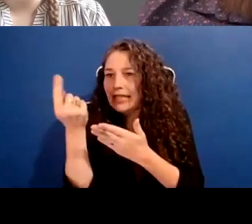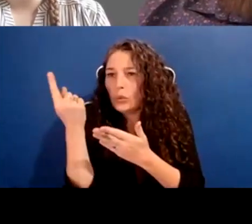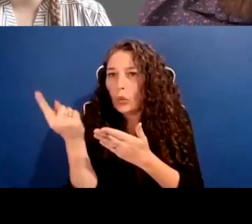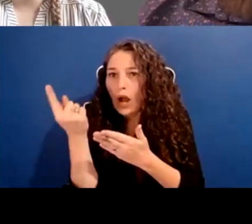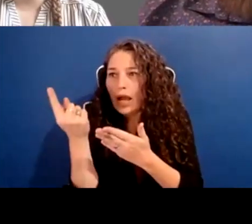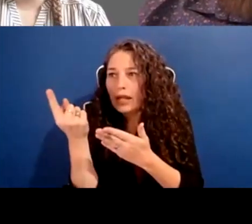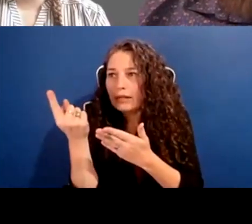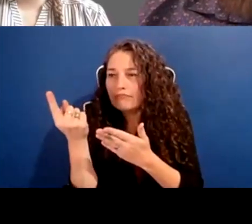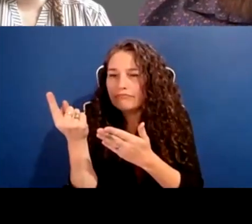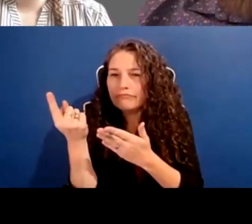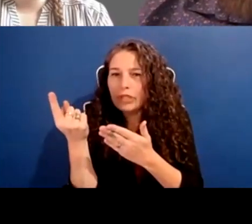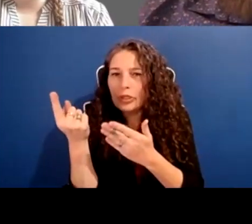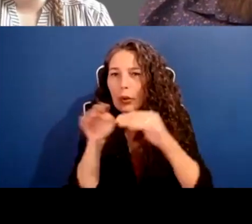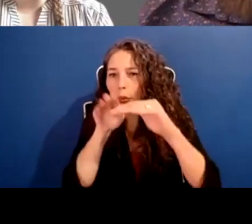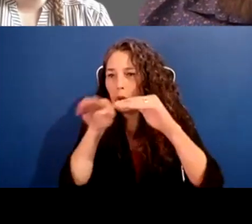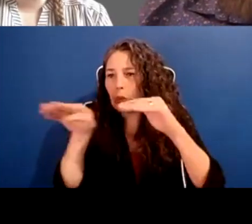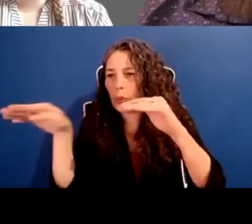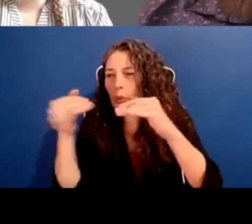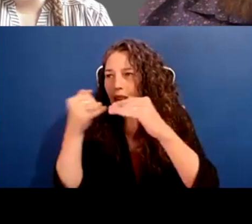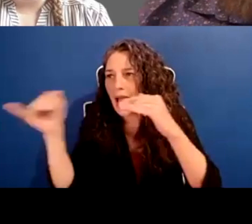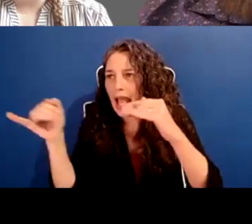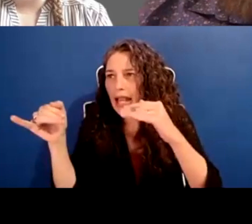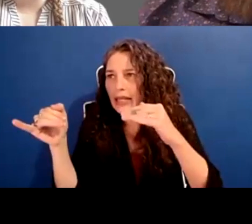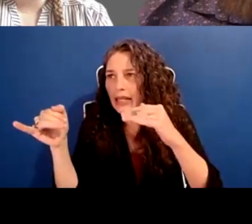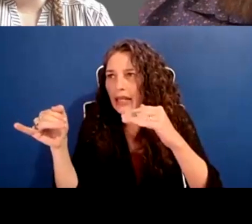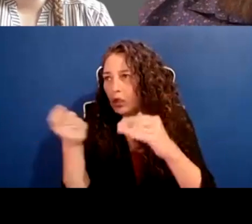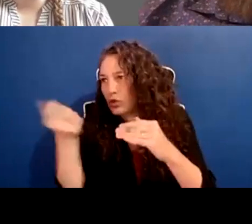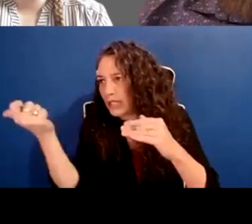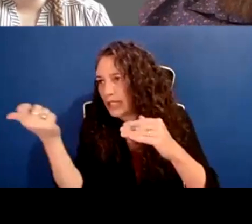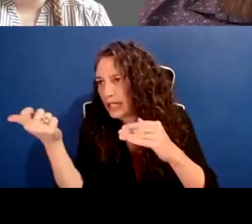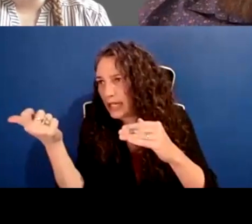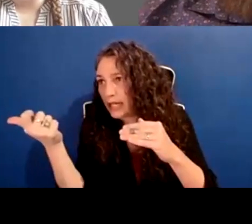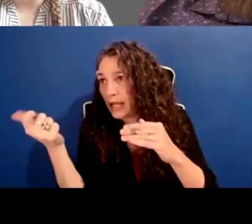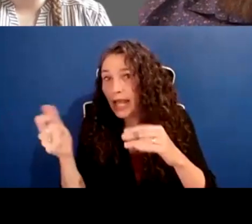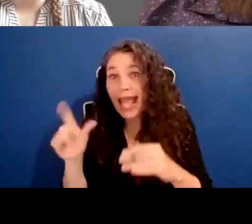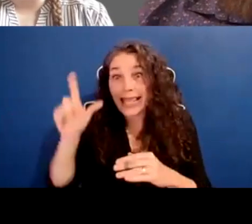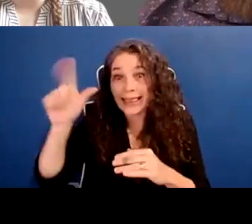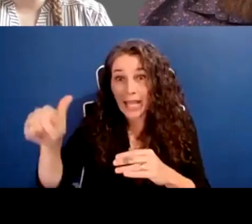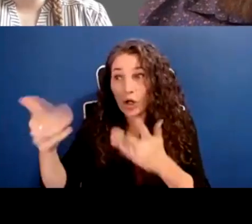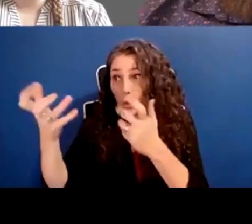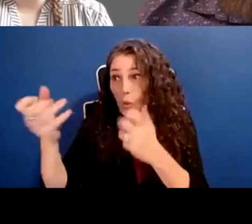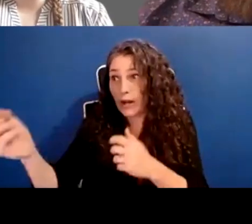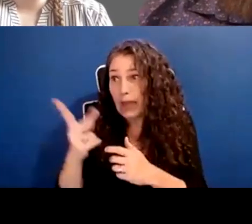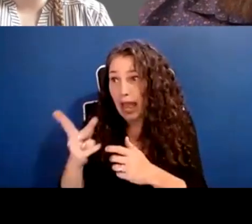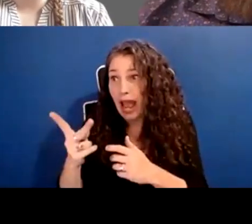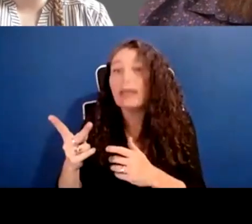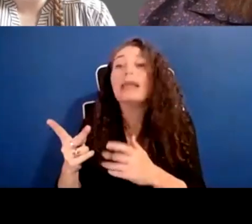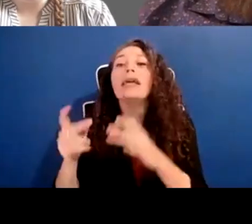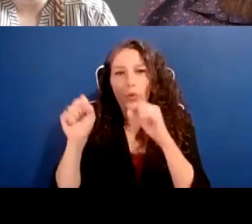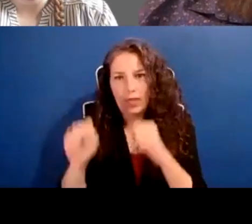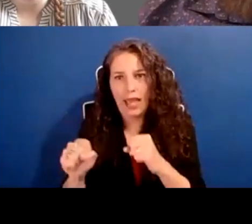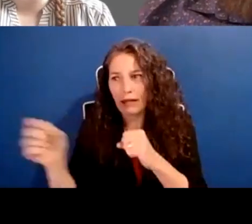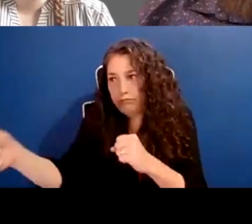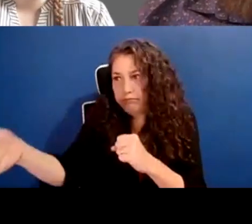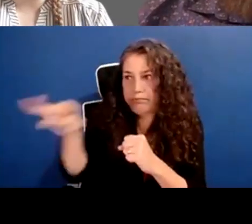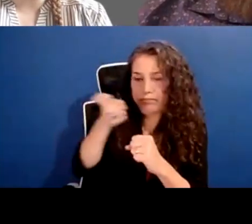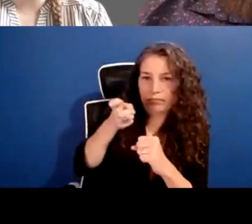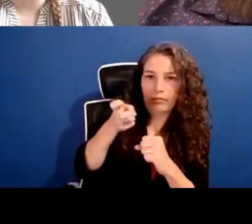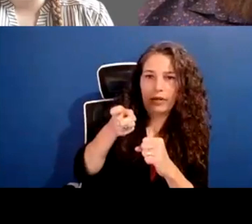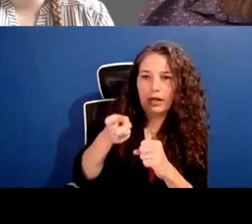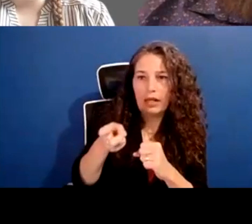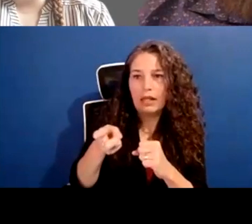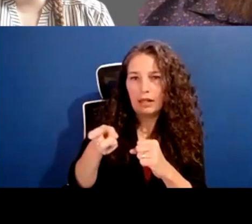back. It's just like a fail safe. You're not going to accidentally, it's harder to accidentally delete